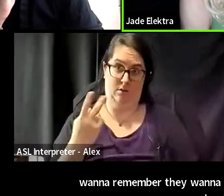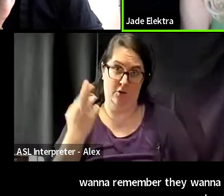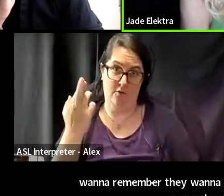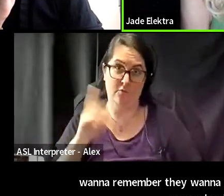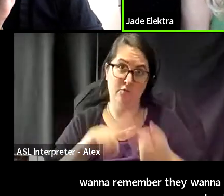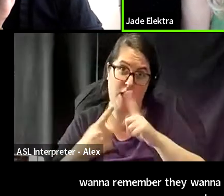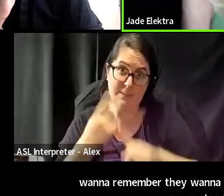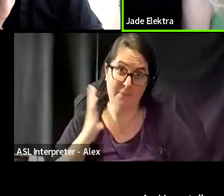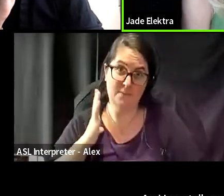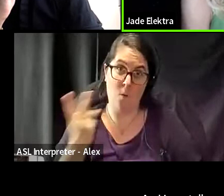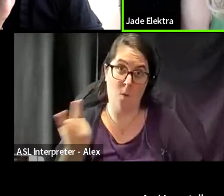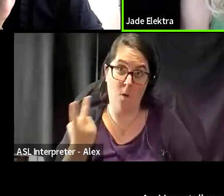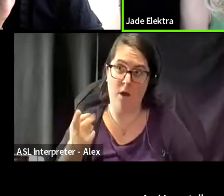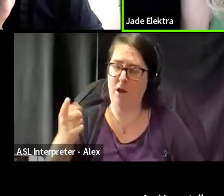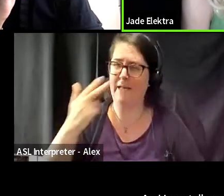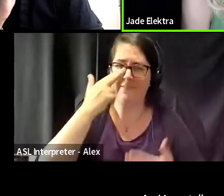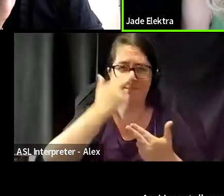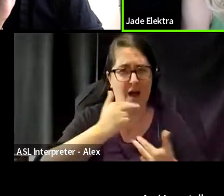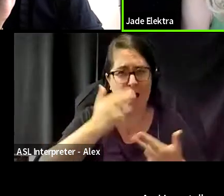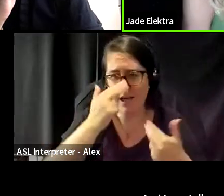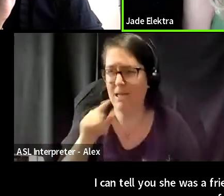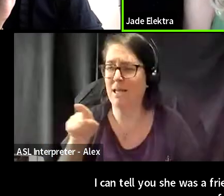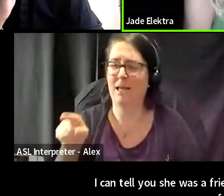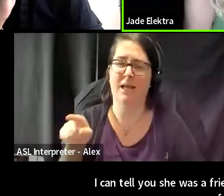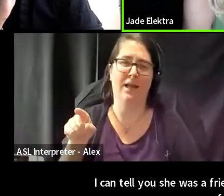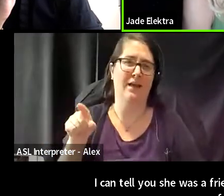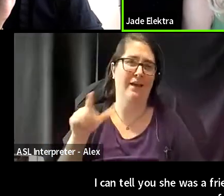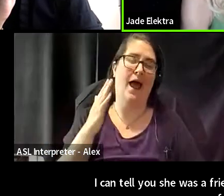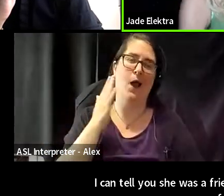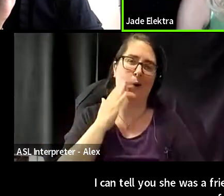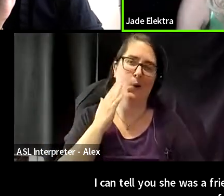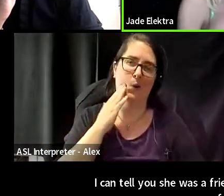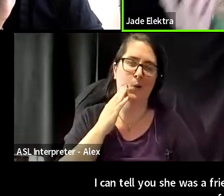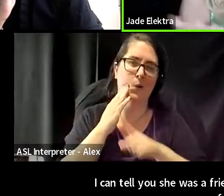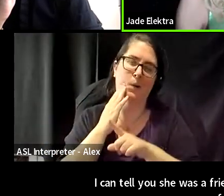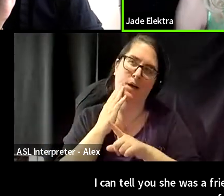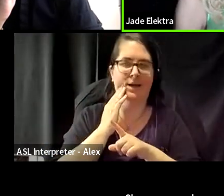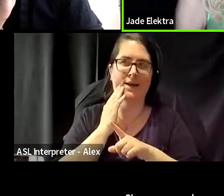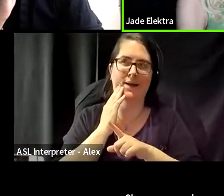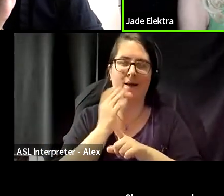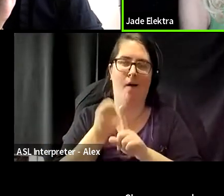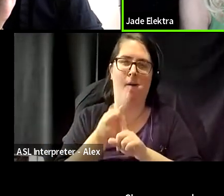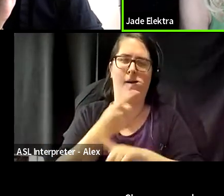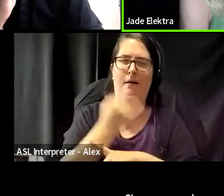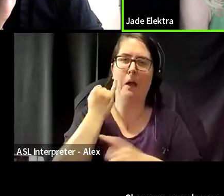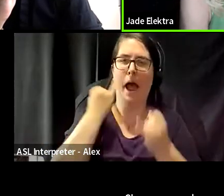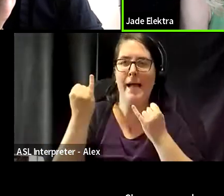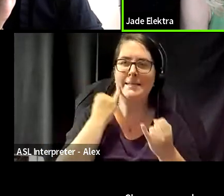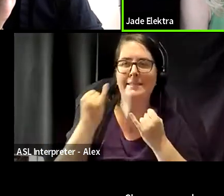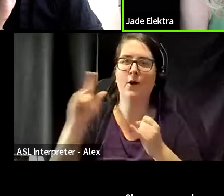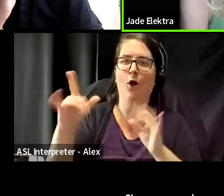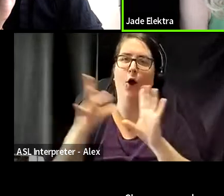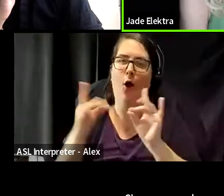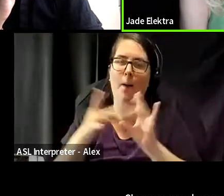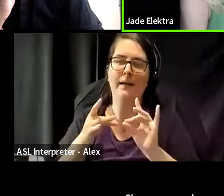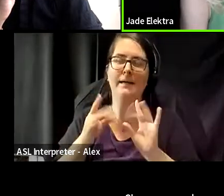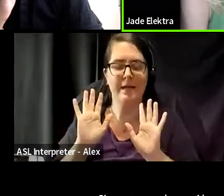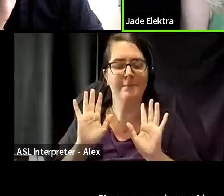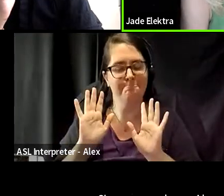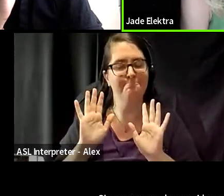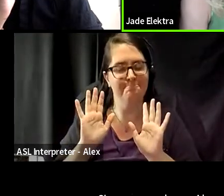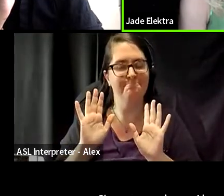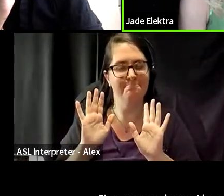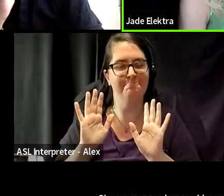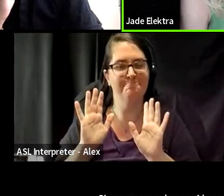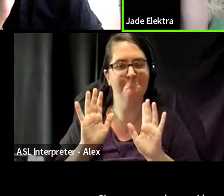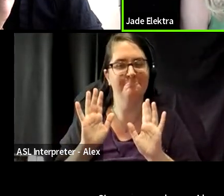and she was very funny. She was, you know, I knew that she had off-color ideas about what she would say on stage. She had some of the stuff